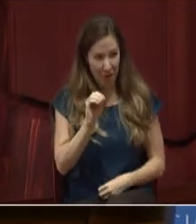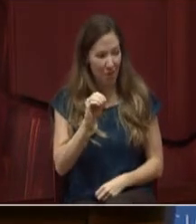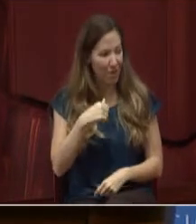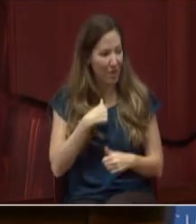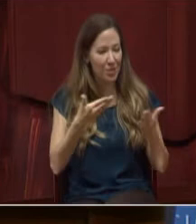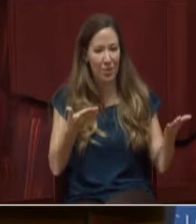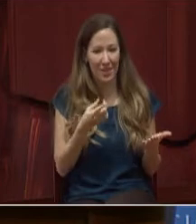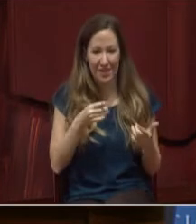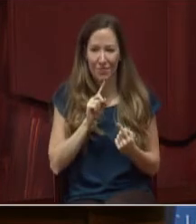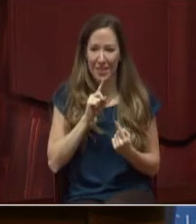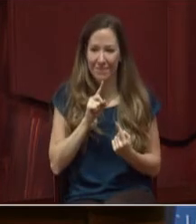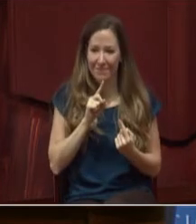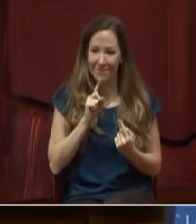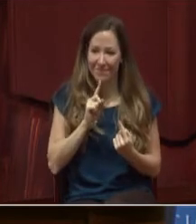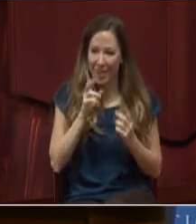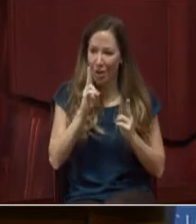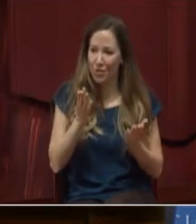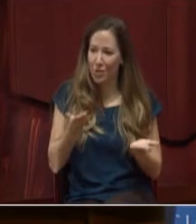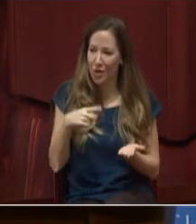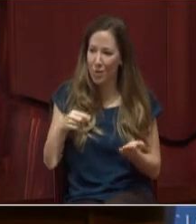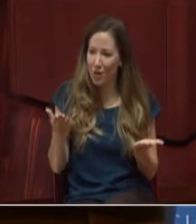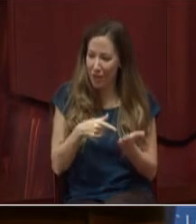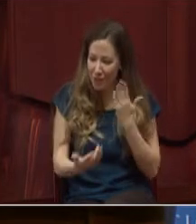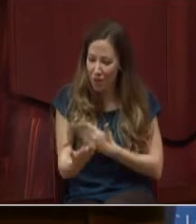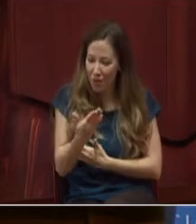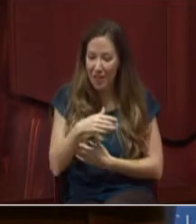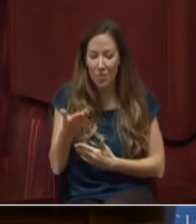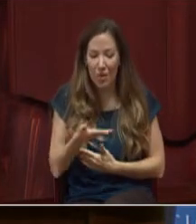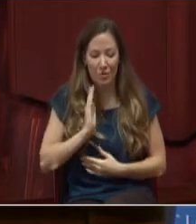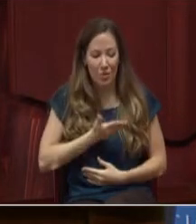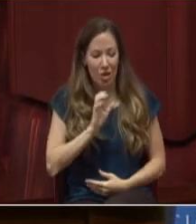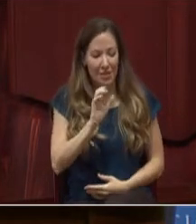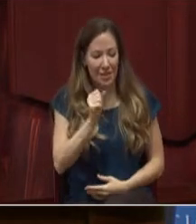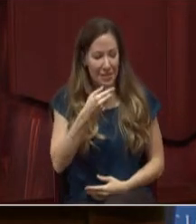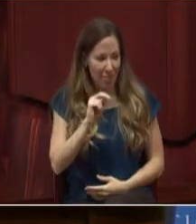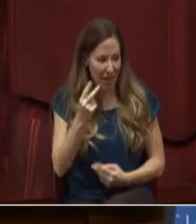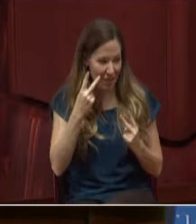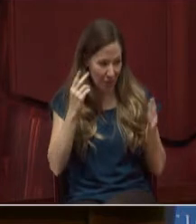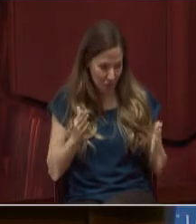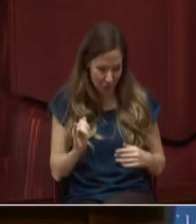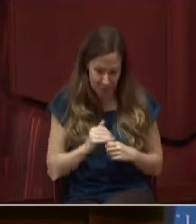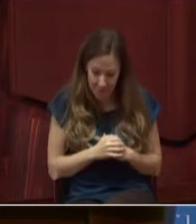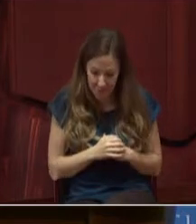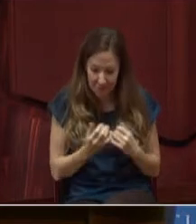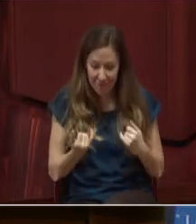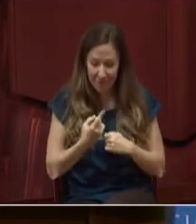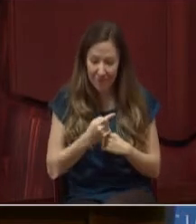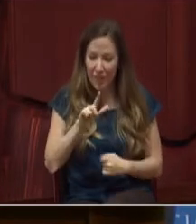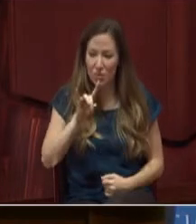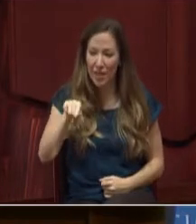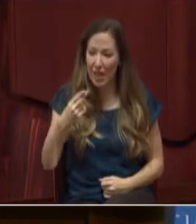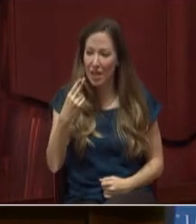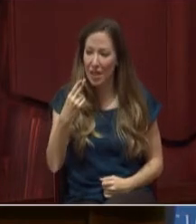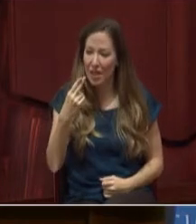of our Nixon Legacy Forums. And a special welcome to our C-SPAN viewers. This is the 28th